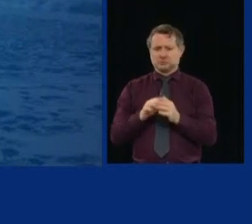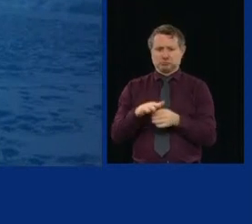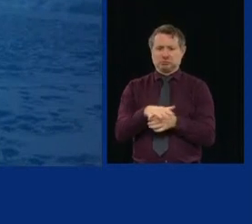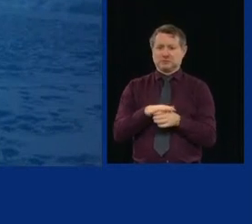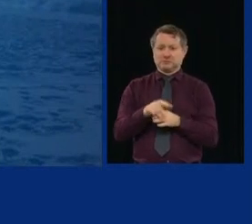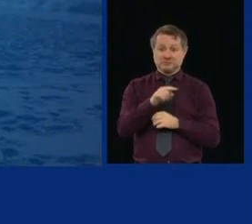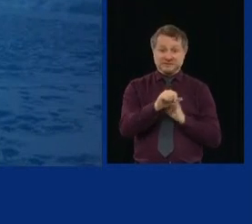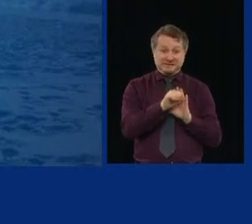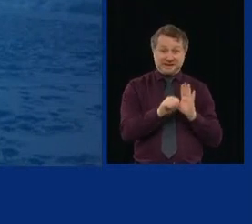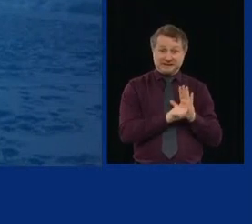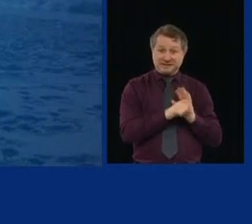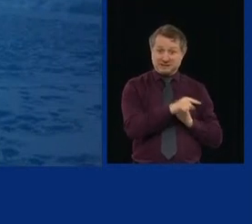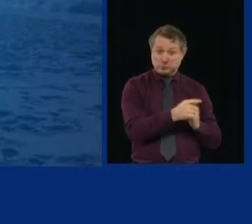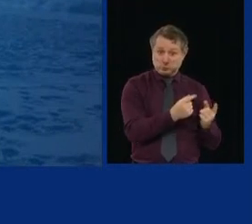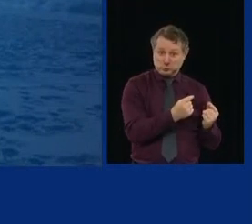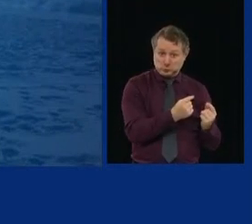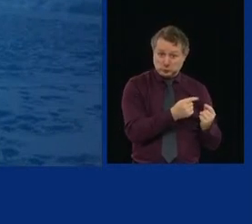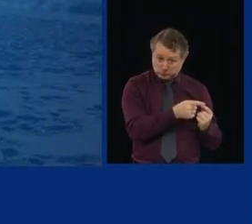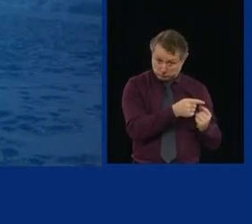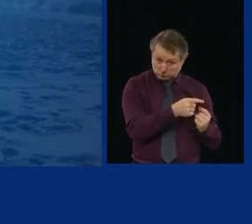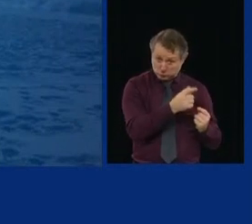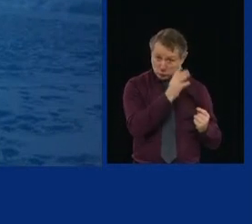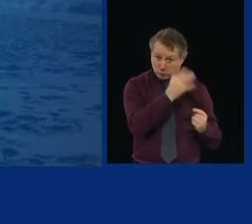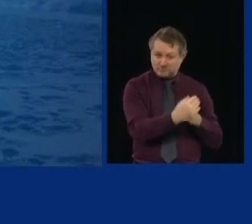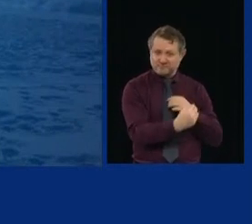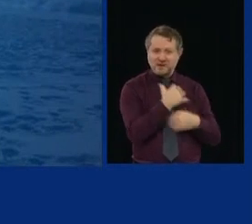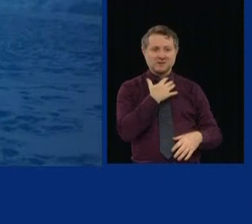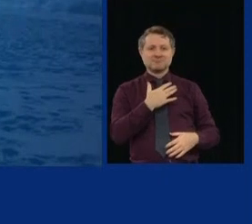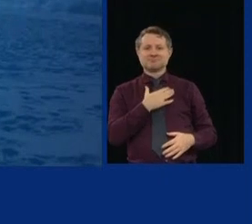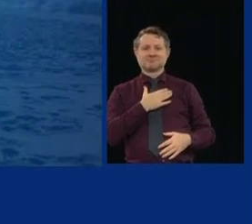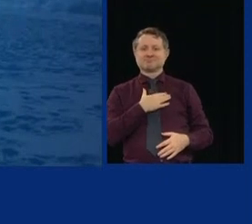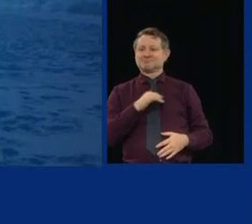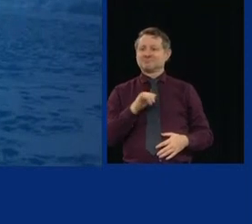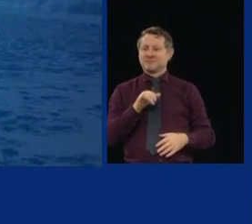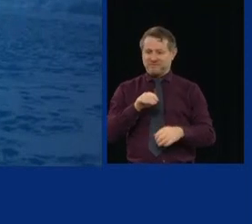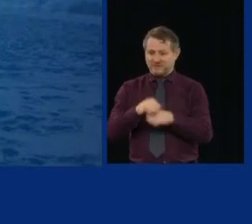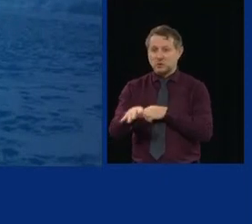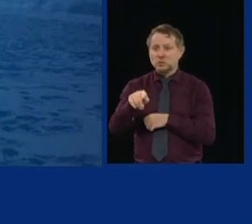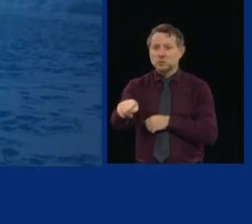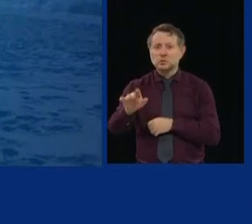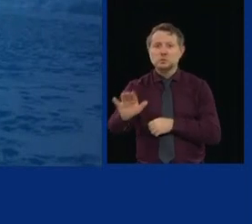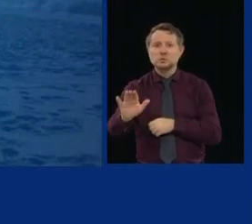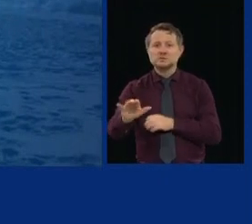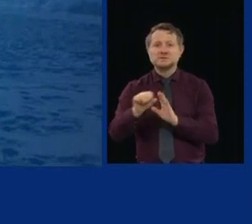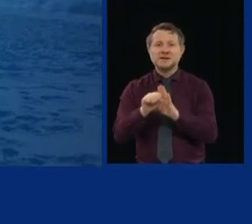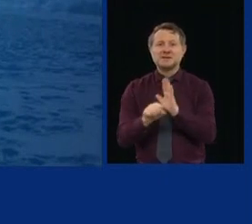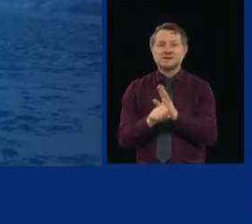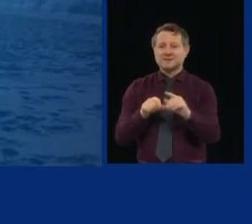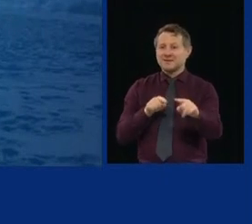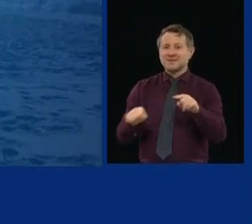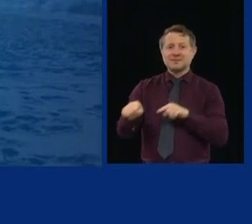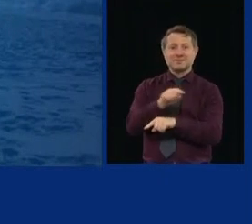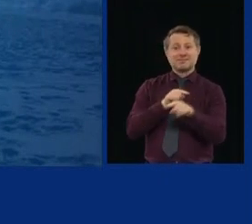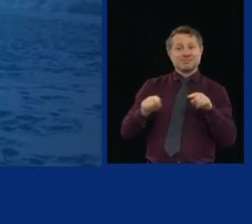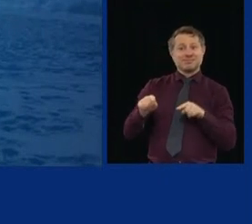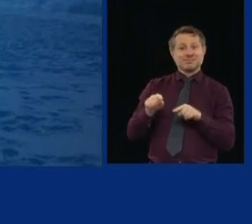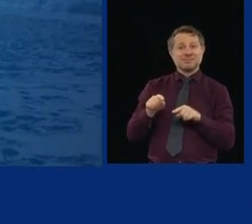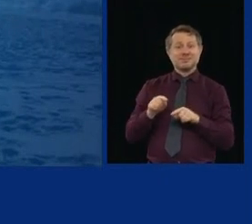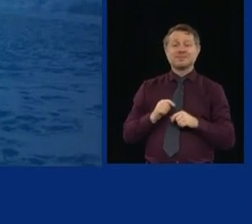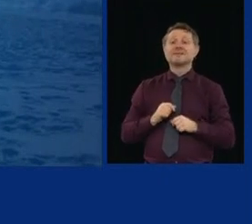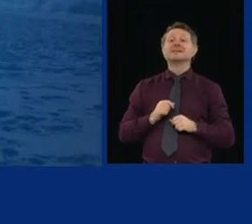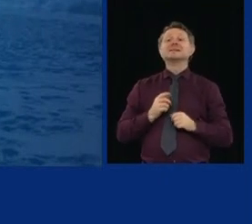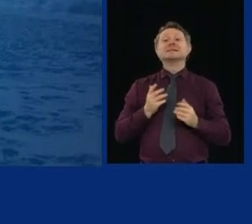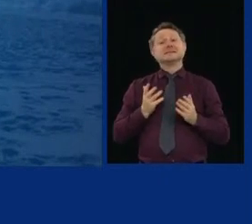does will affect other states. That is probably nowhere